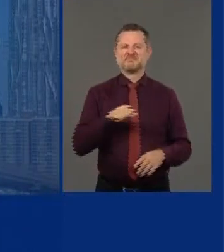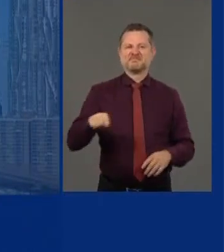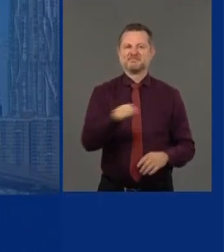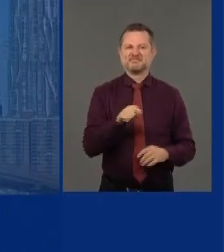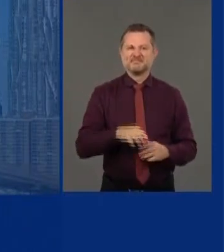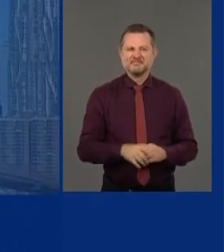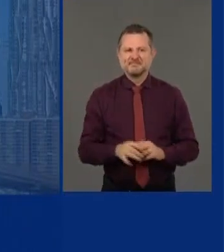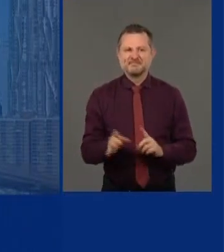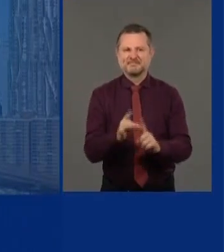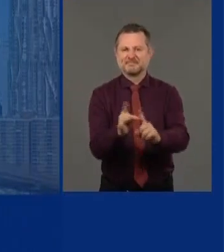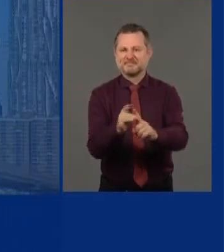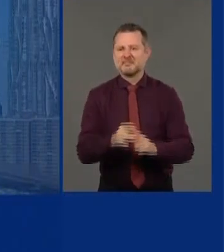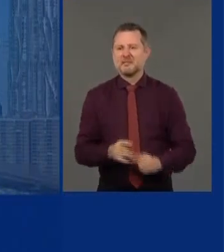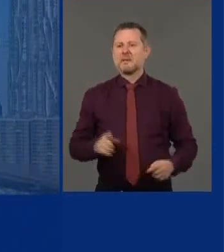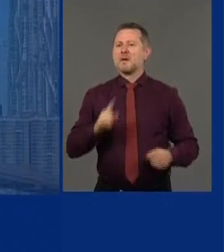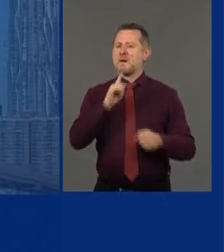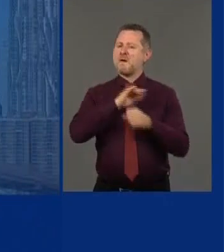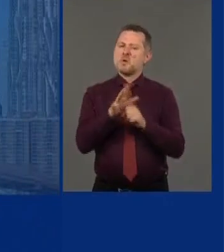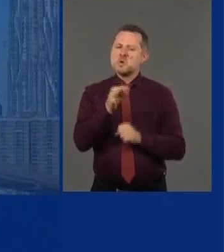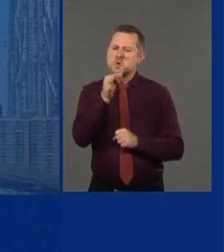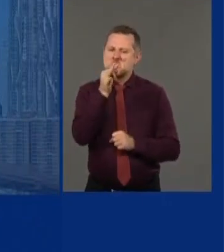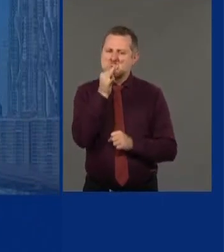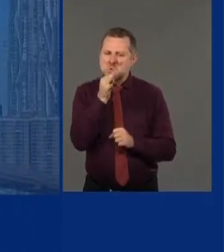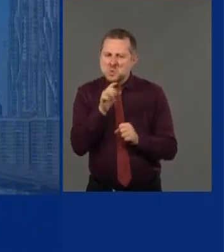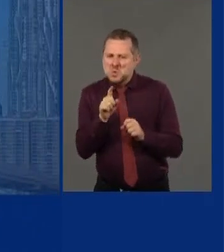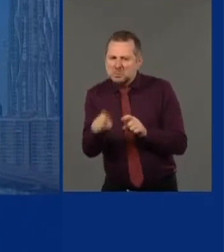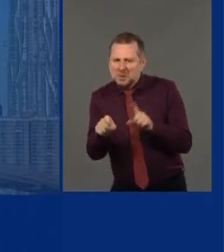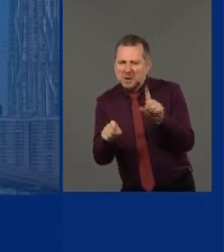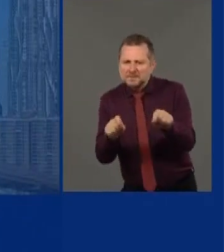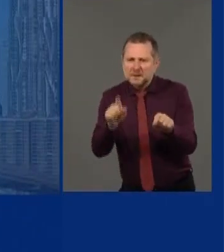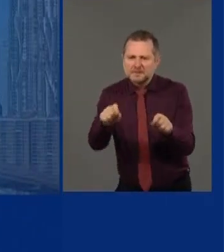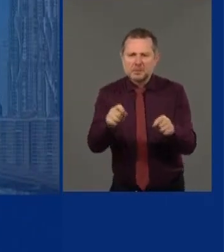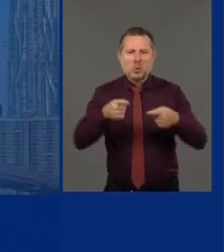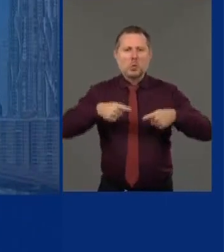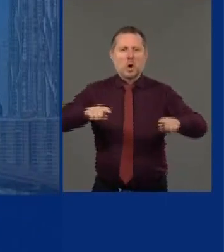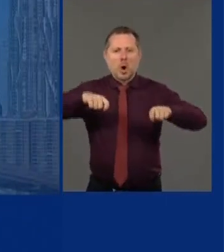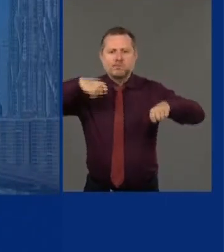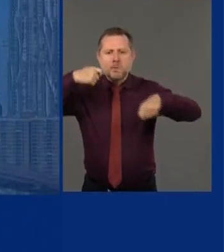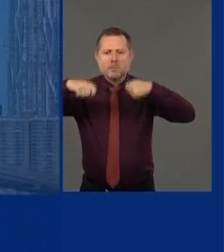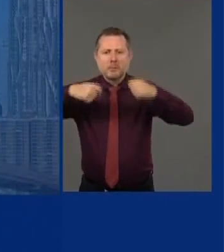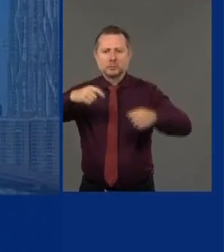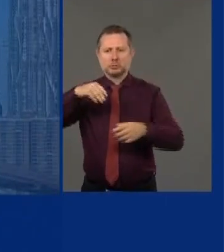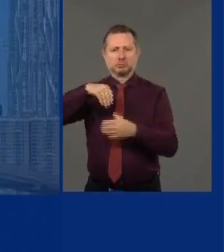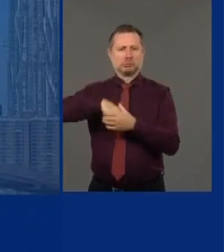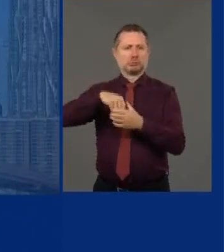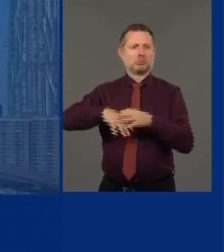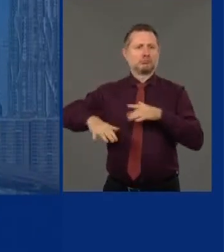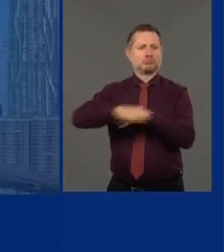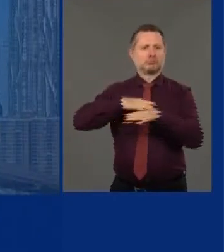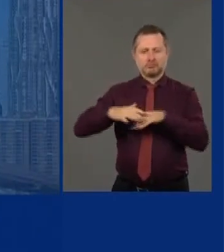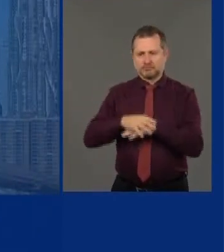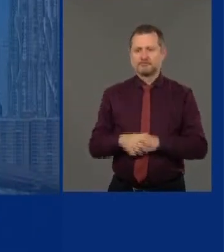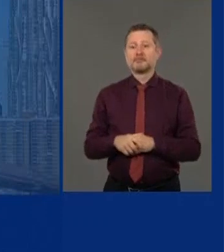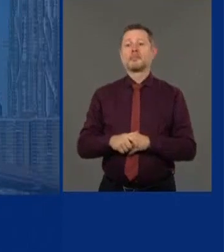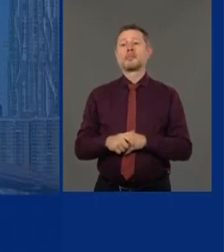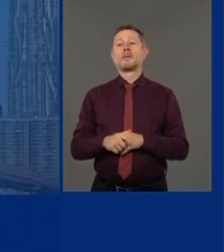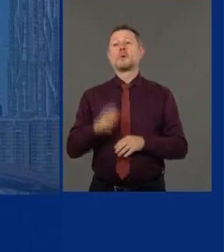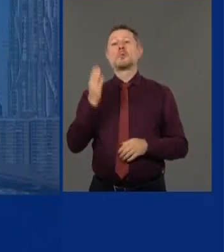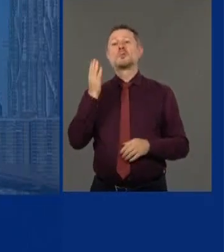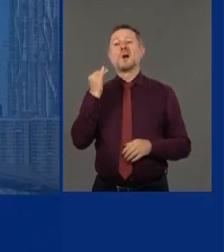that a virus spreads in closed indoor areas that have